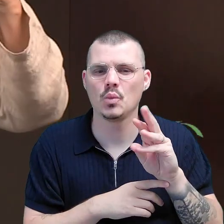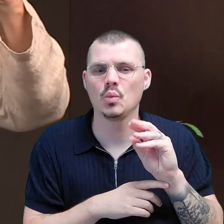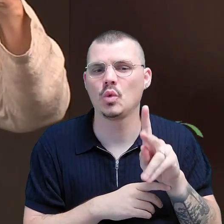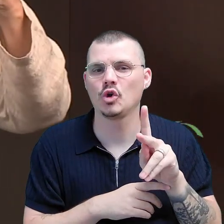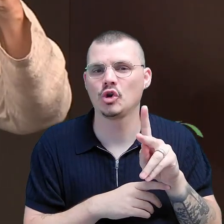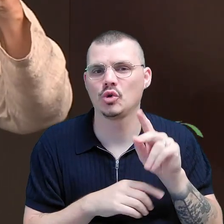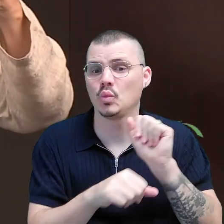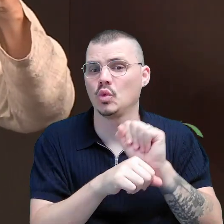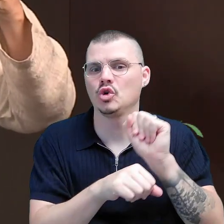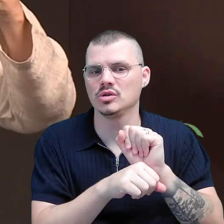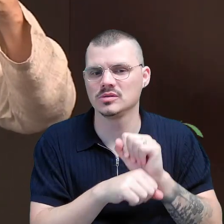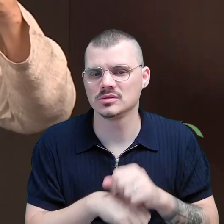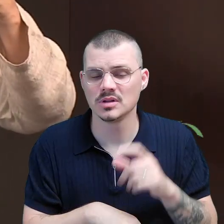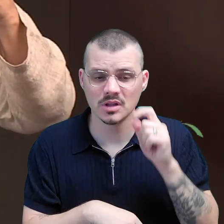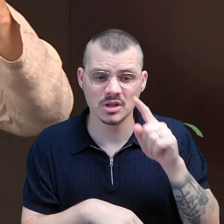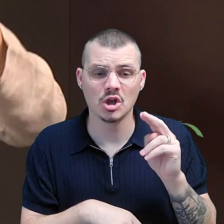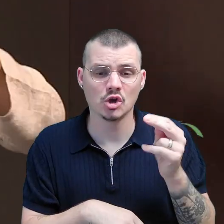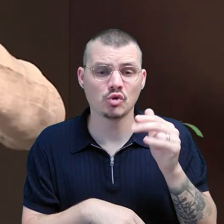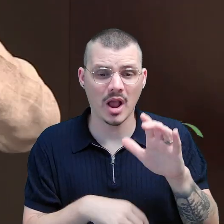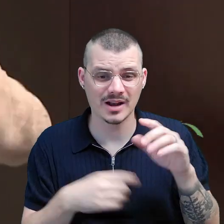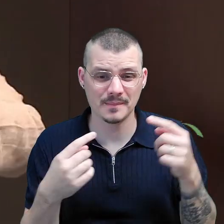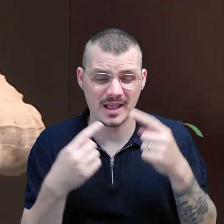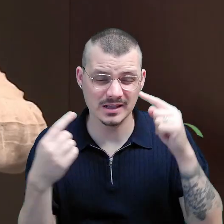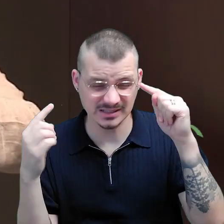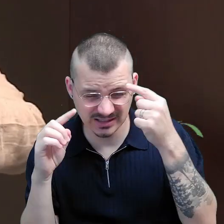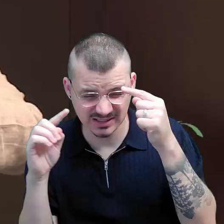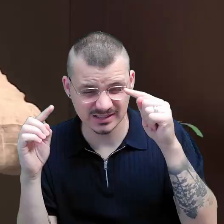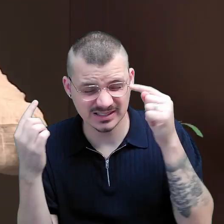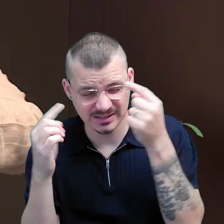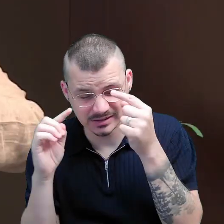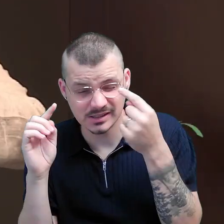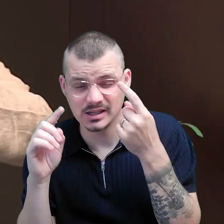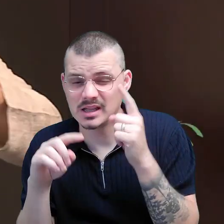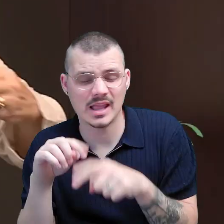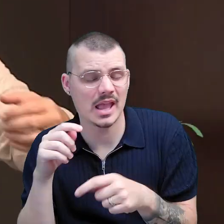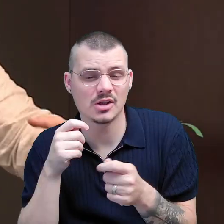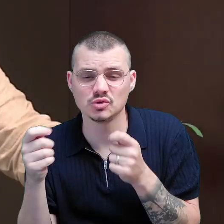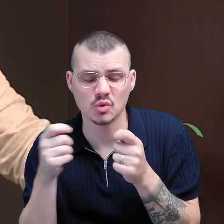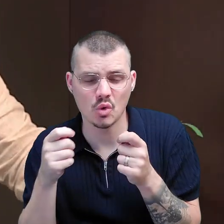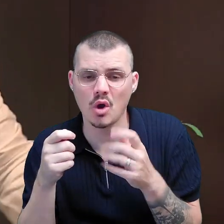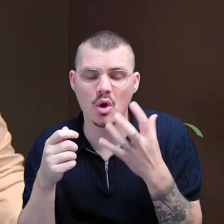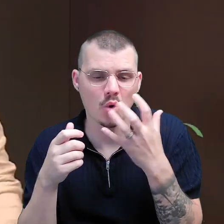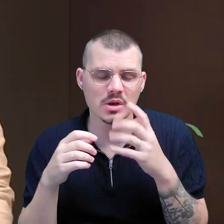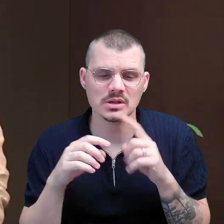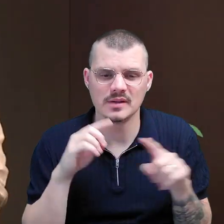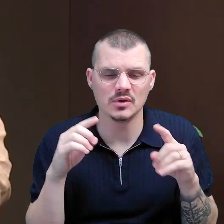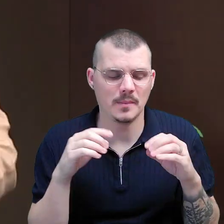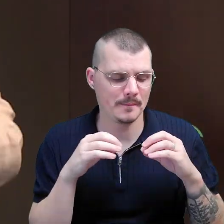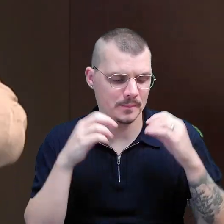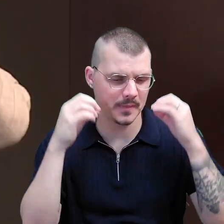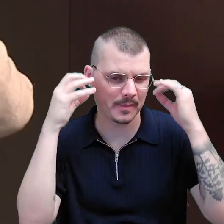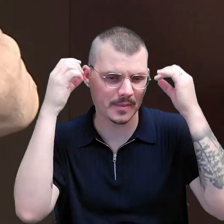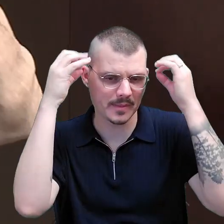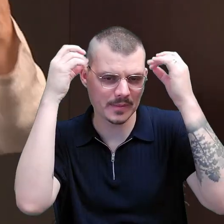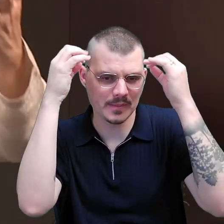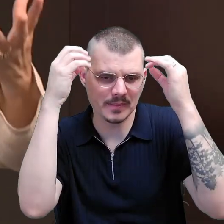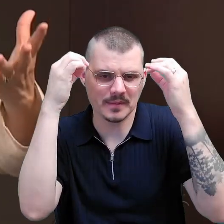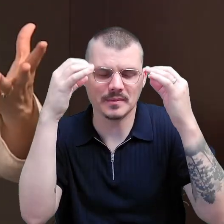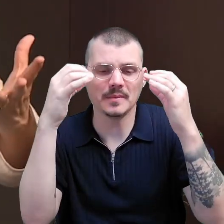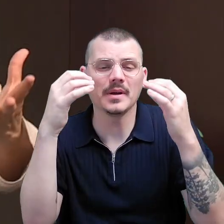networks work in our brain. Chronic pain you can't control lights up a whole network of